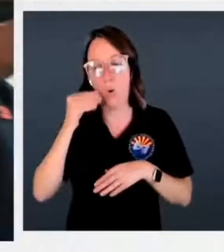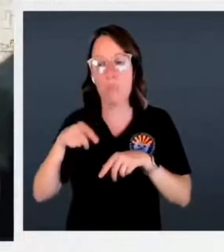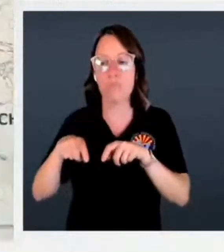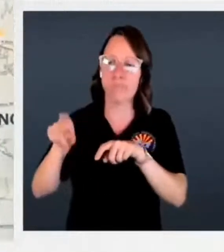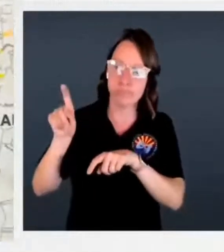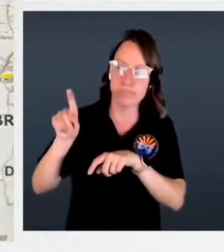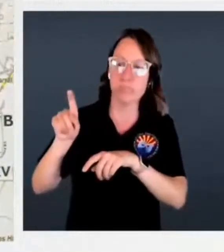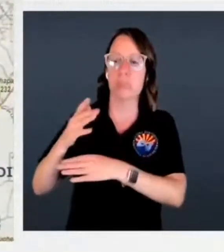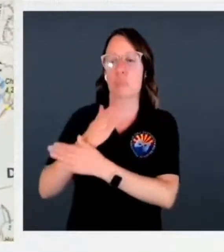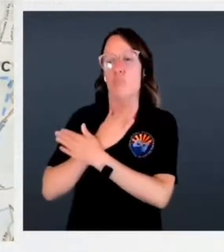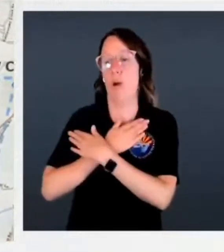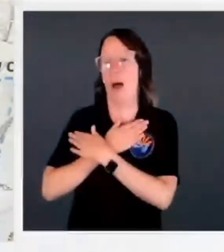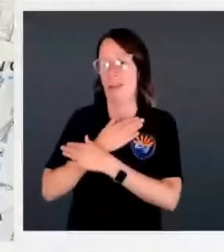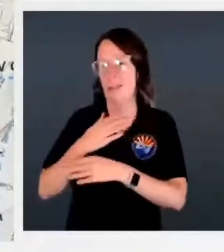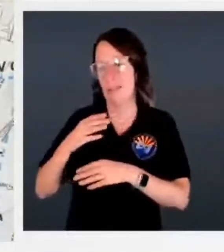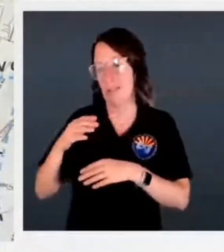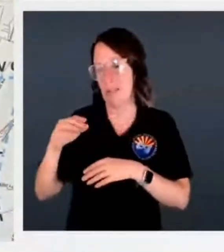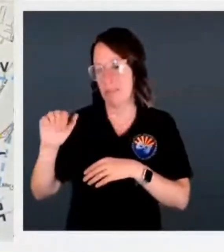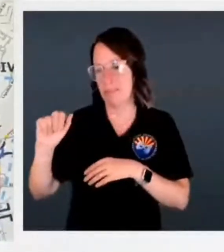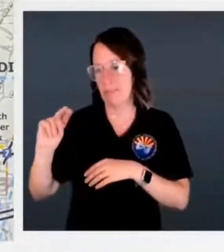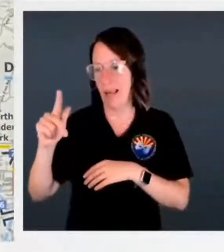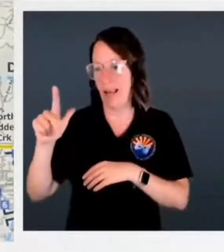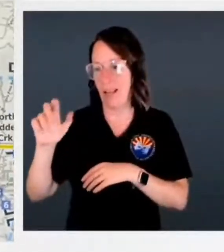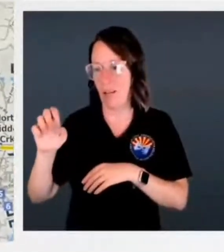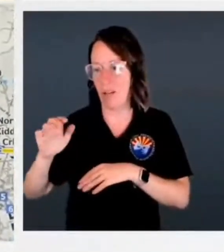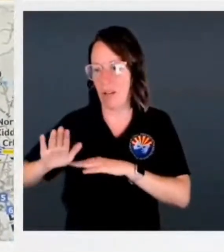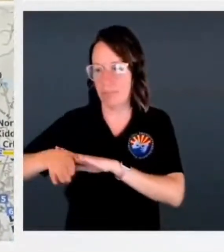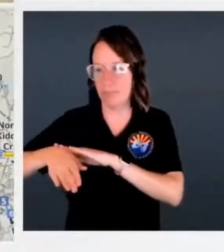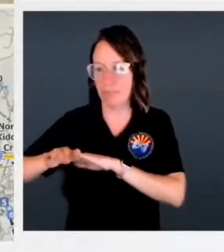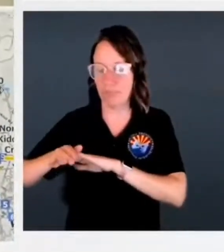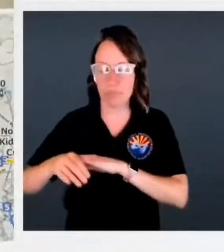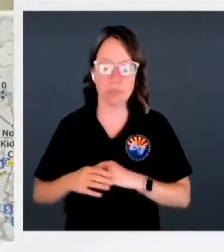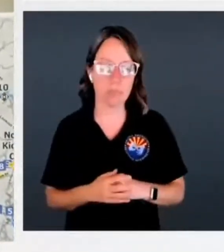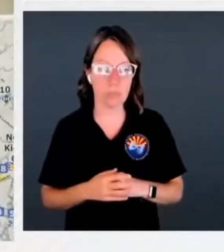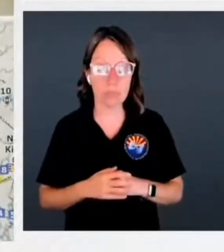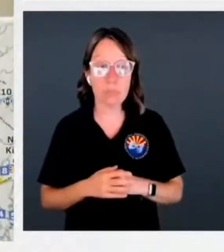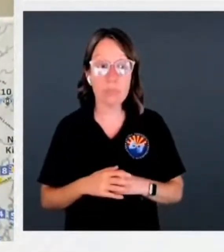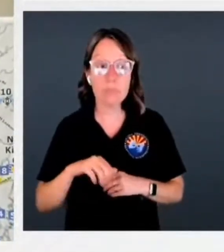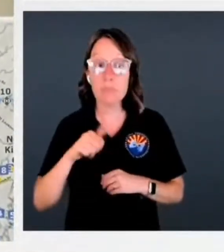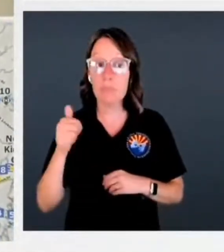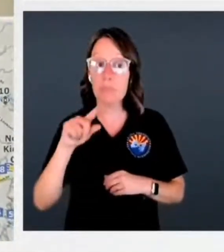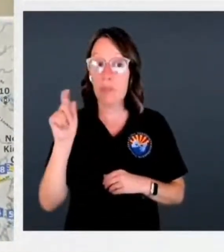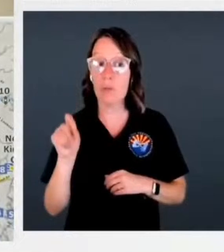Thanks, Chief. Next, on this side, is there another one back here?